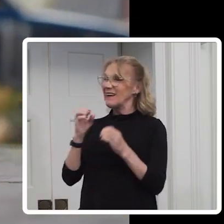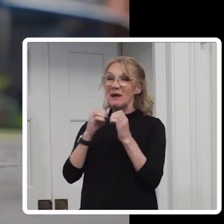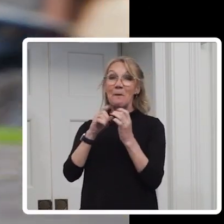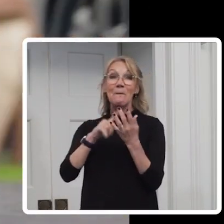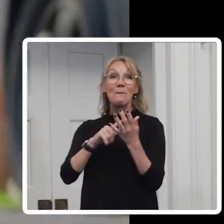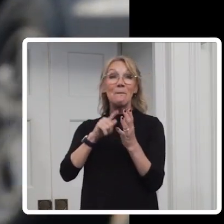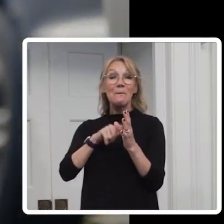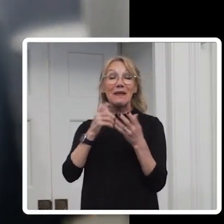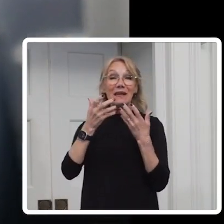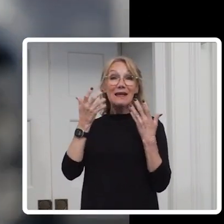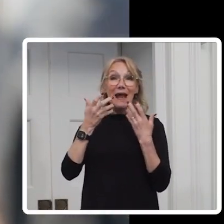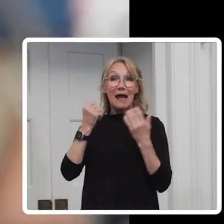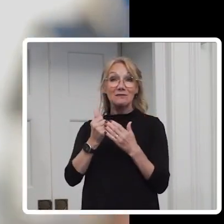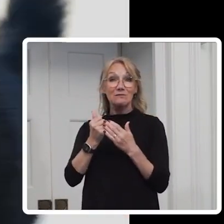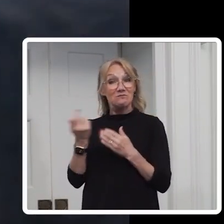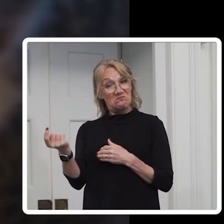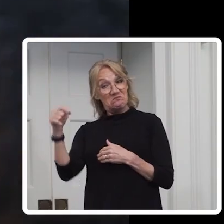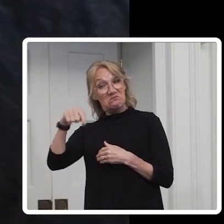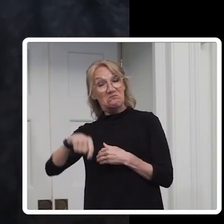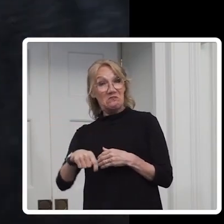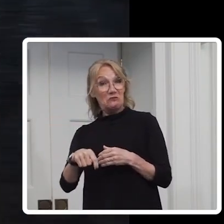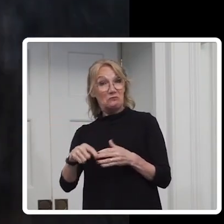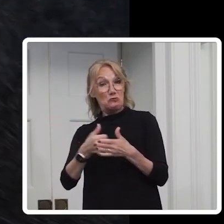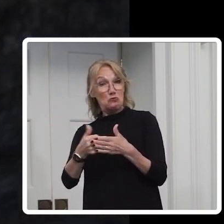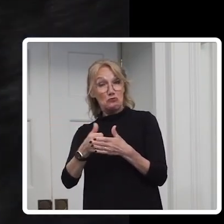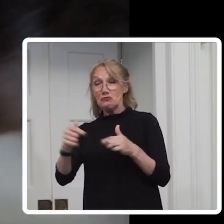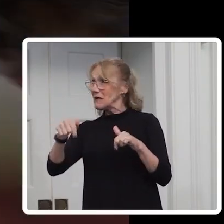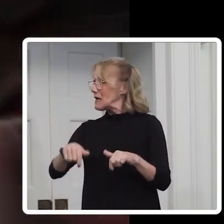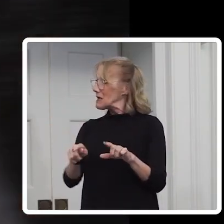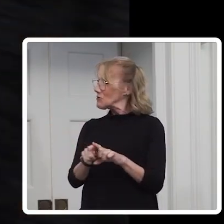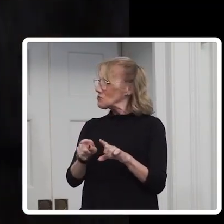Billy's on me and he has nice clothes for him as well.